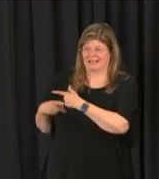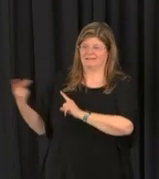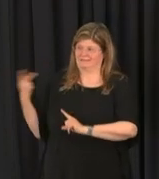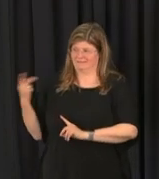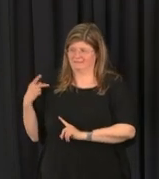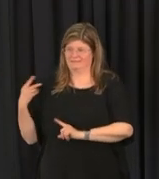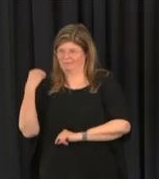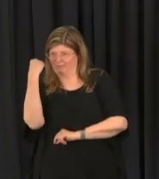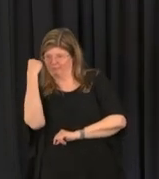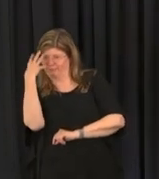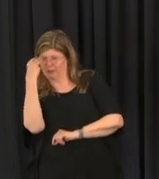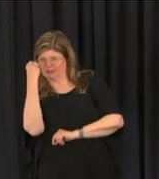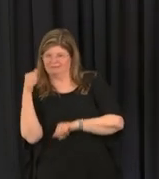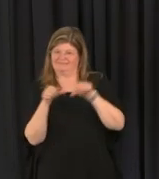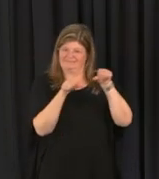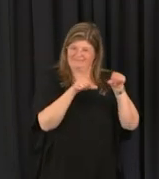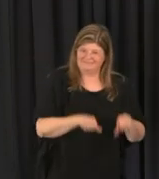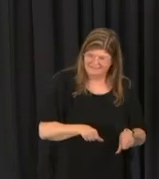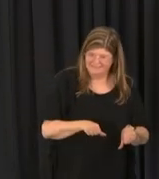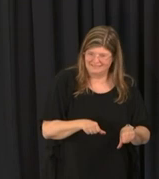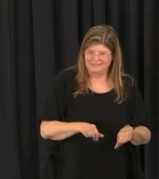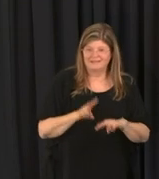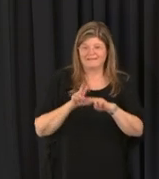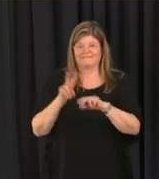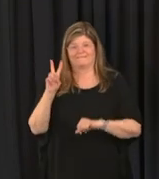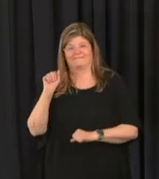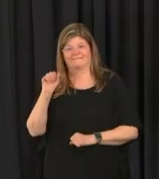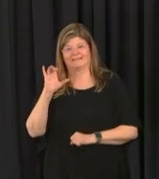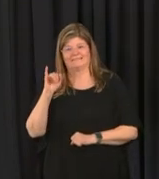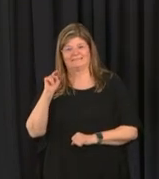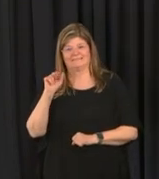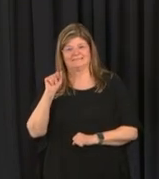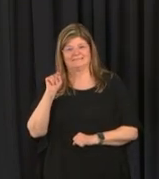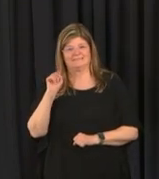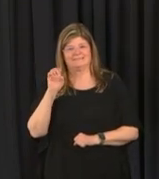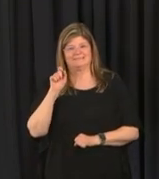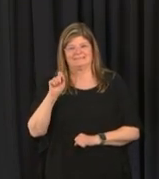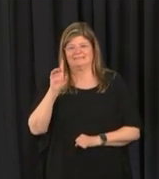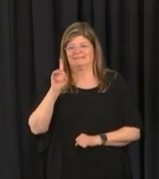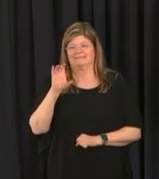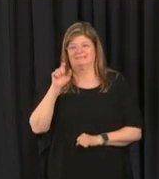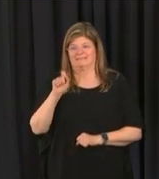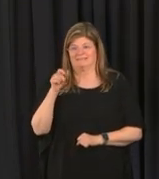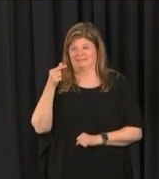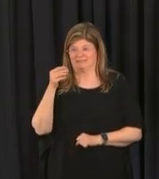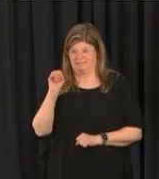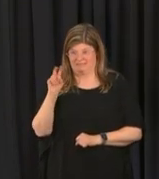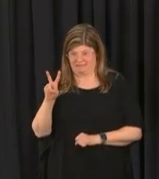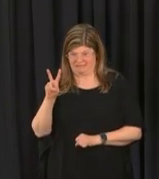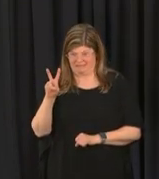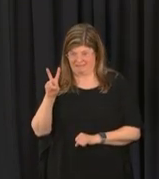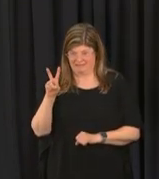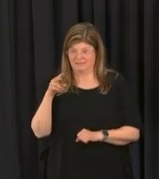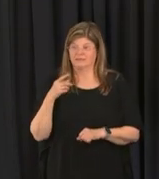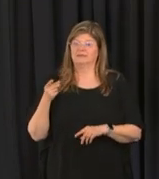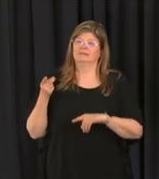VACCINATE.dc.gov and help us by spreading the word and using the hashtag